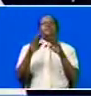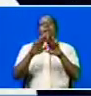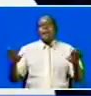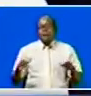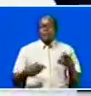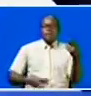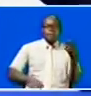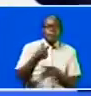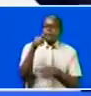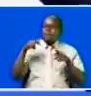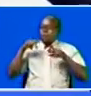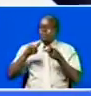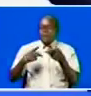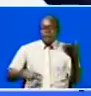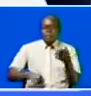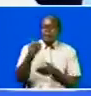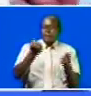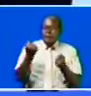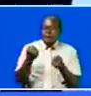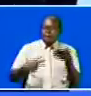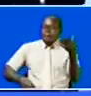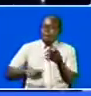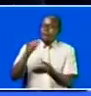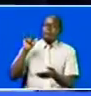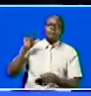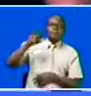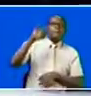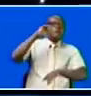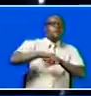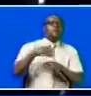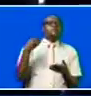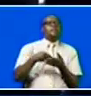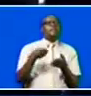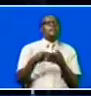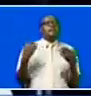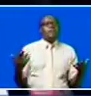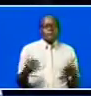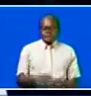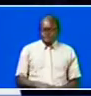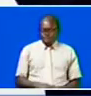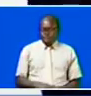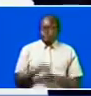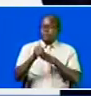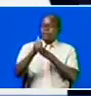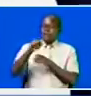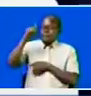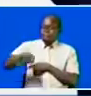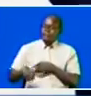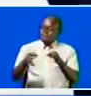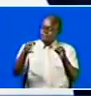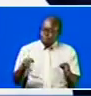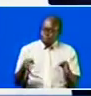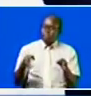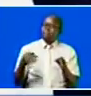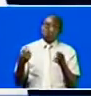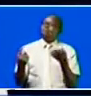these hotels, to buy these vehicles, to buy these aircrafts, to buy all these things? All leaders, you need to account for what you